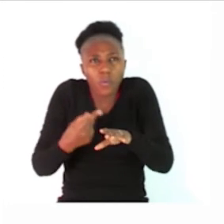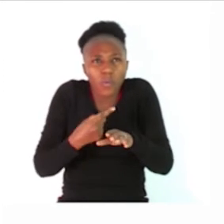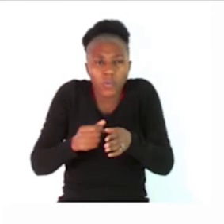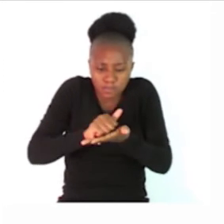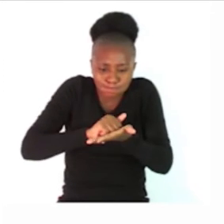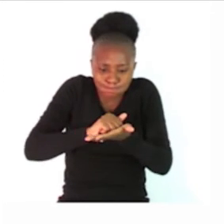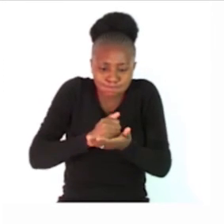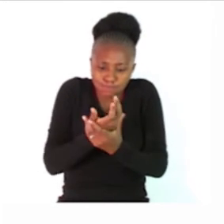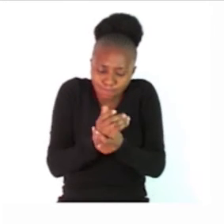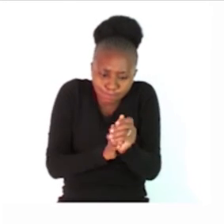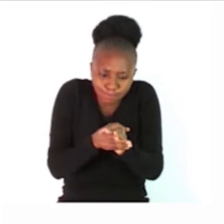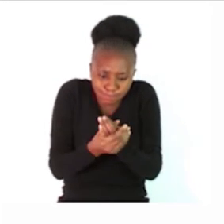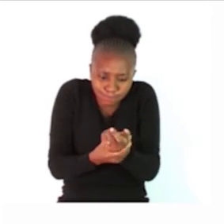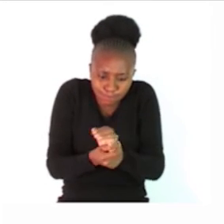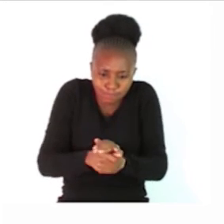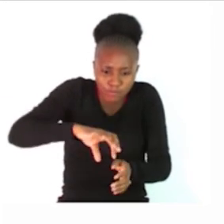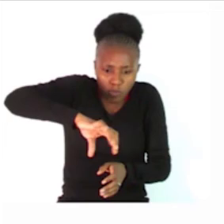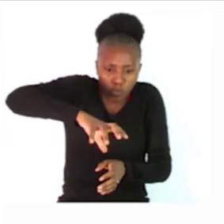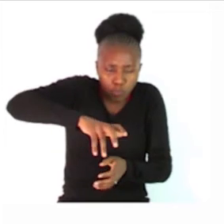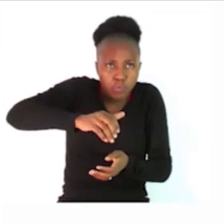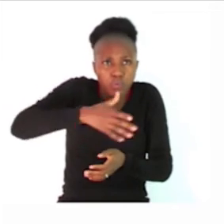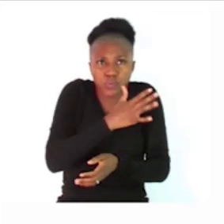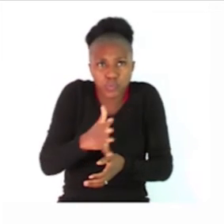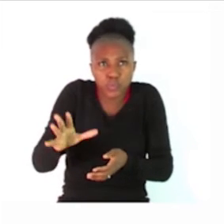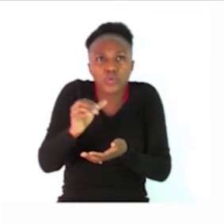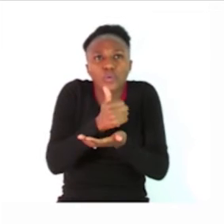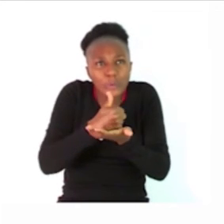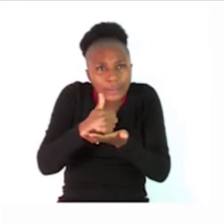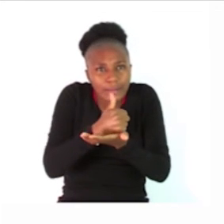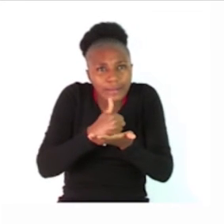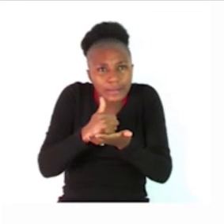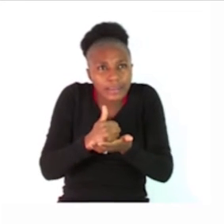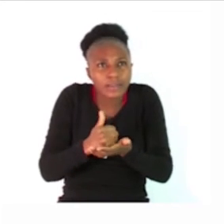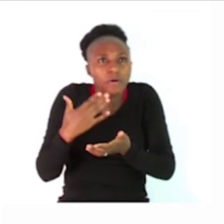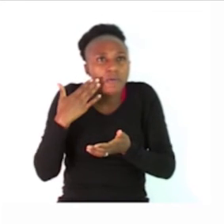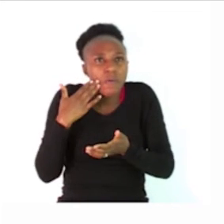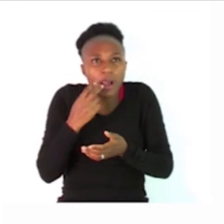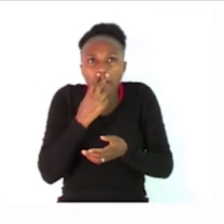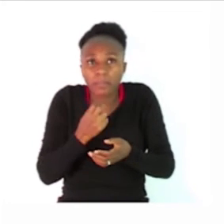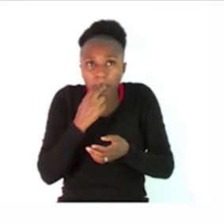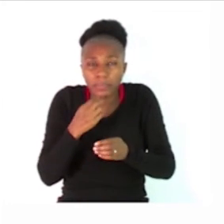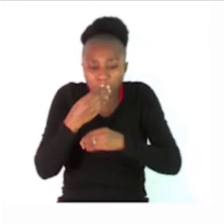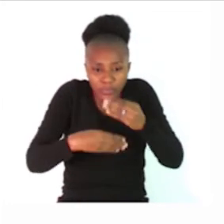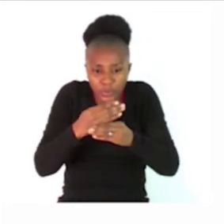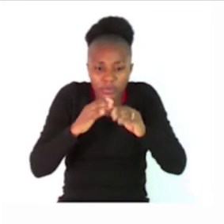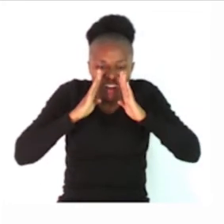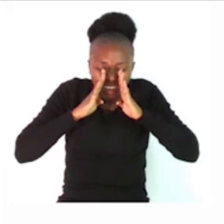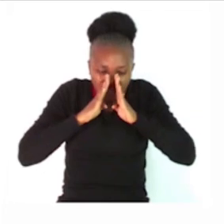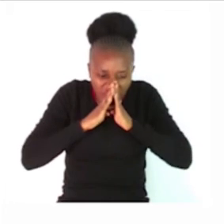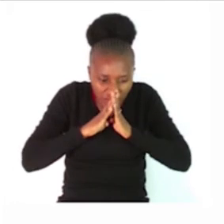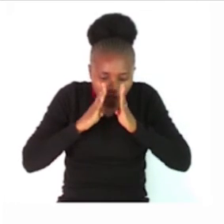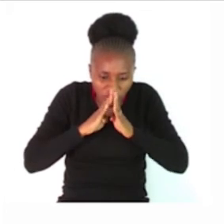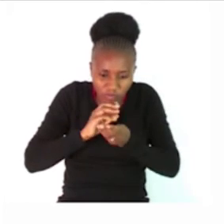running water and soap to prevent germs. Blow your nose in a tissue to get rid of the